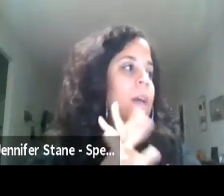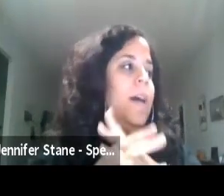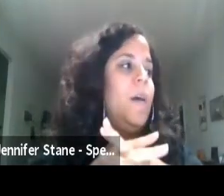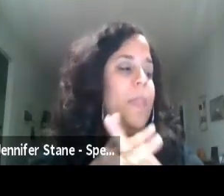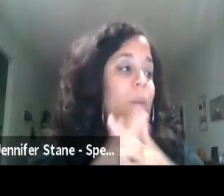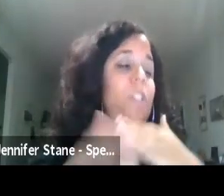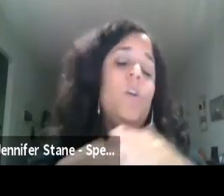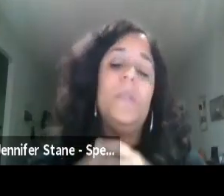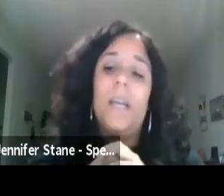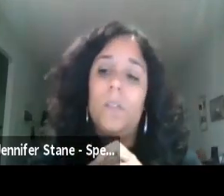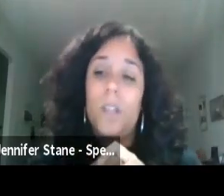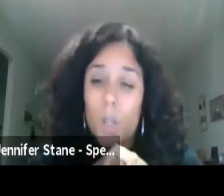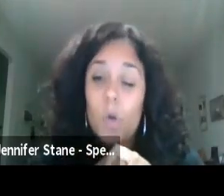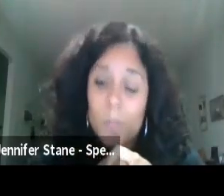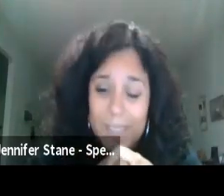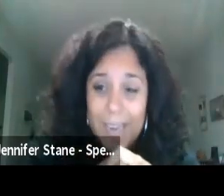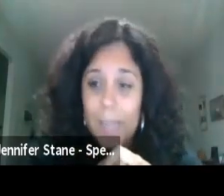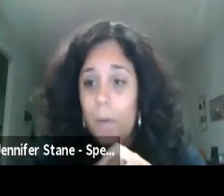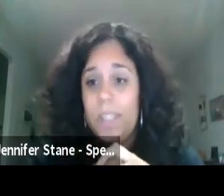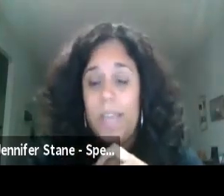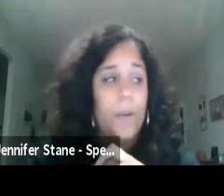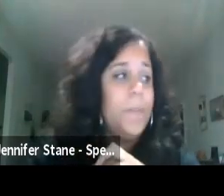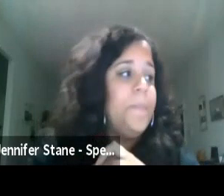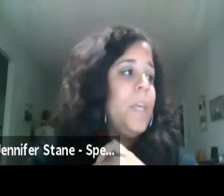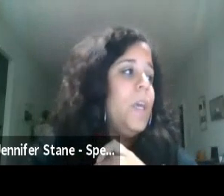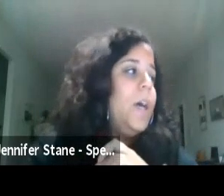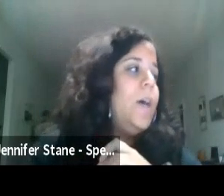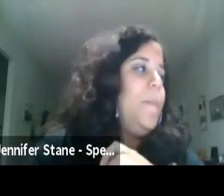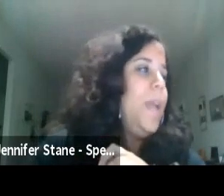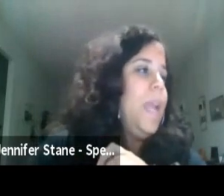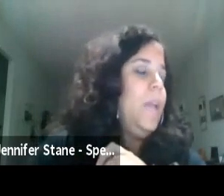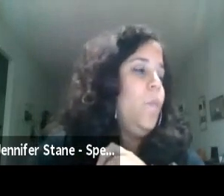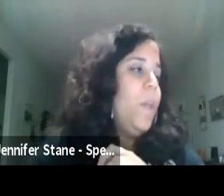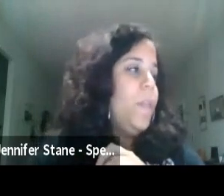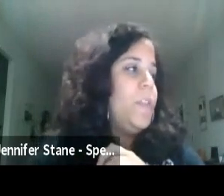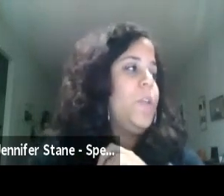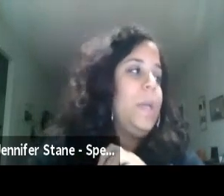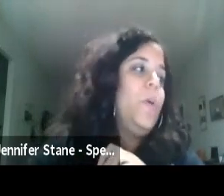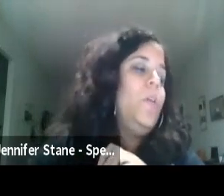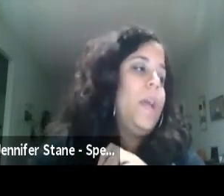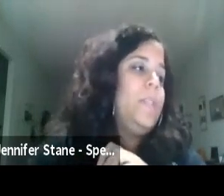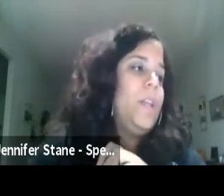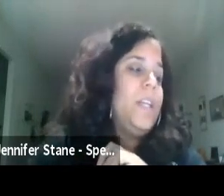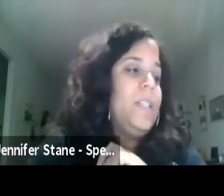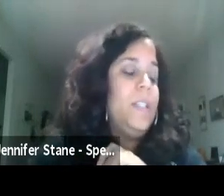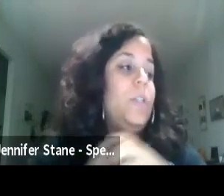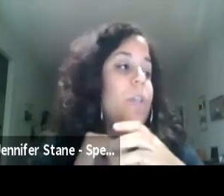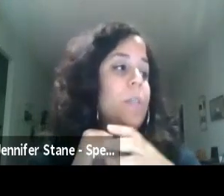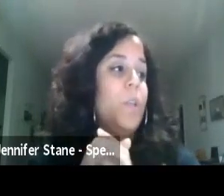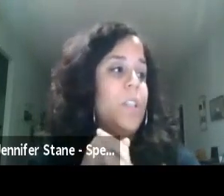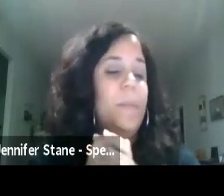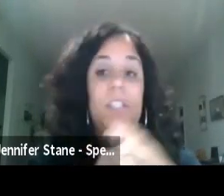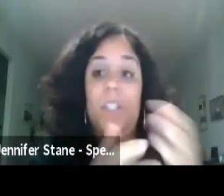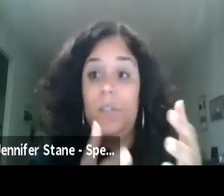2019, there was global data that was gathered. And with the screening programs that are conducted